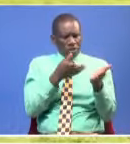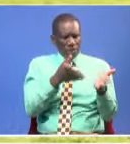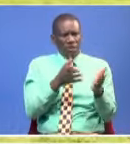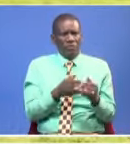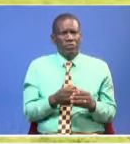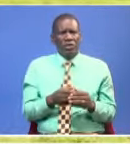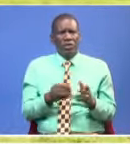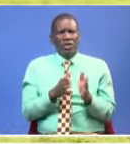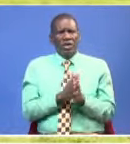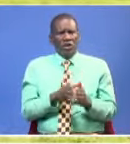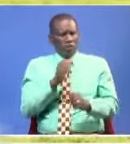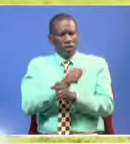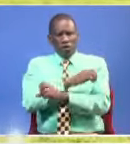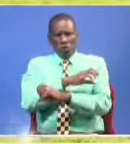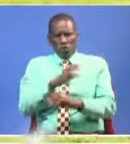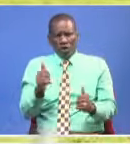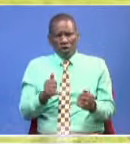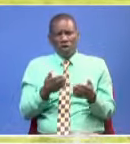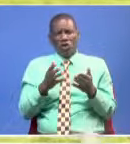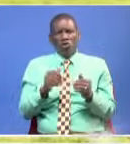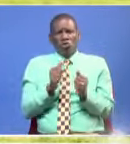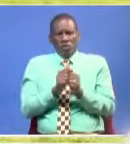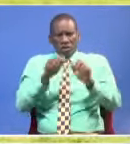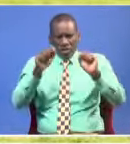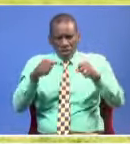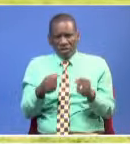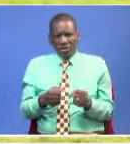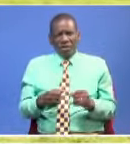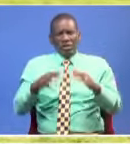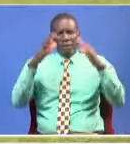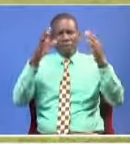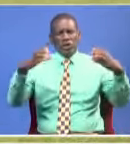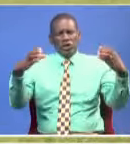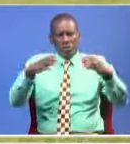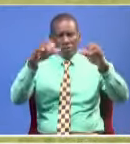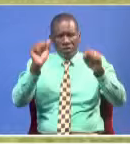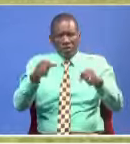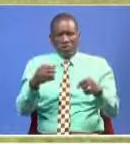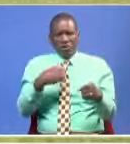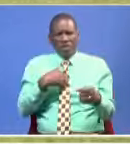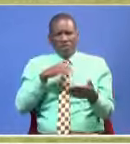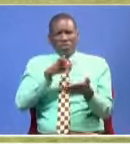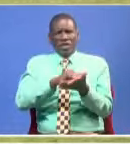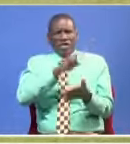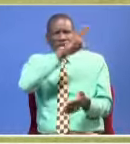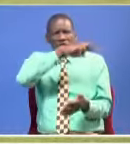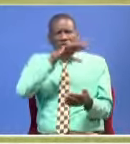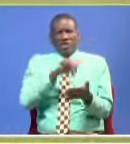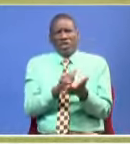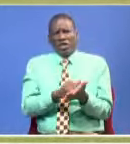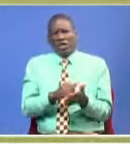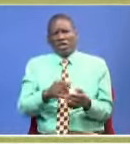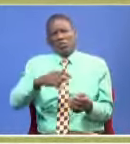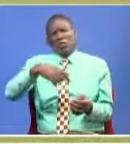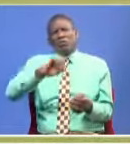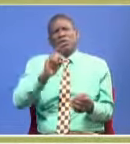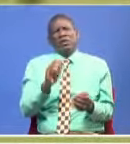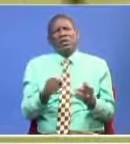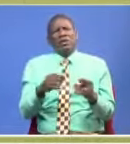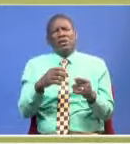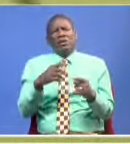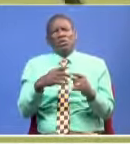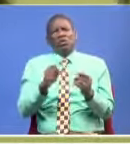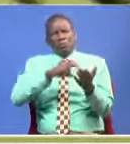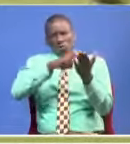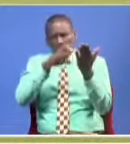we were up to the task. So despite of them being big teams, of course there's that mentality that will deep down, as you said, being relegated